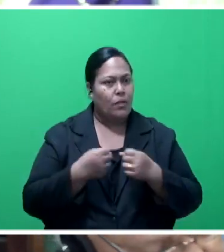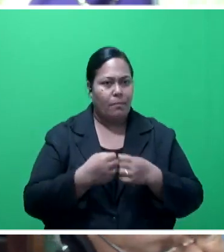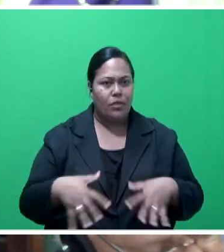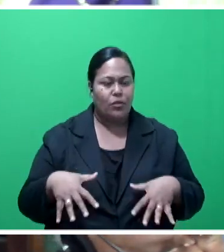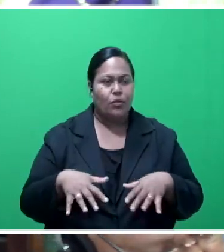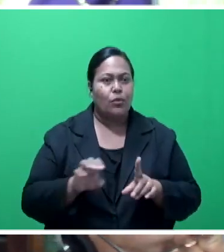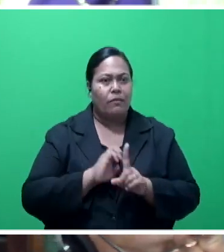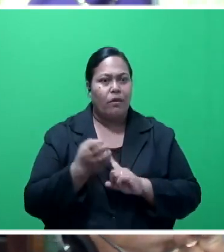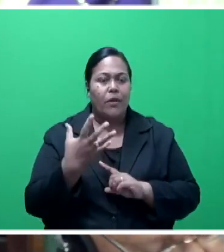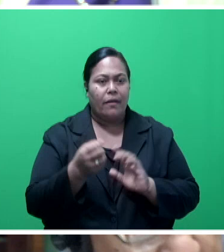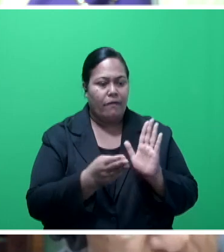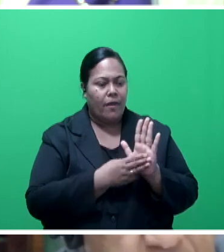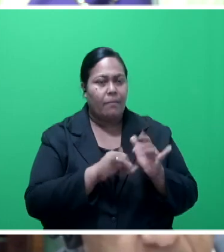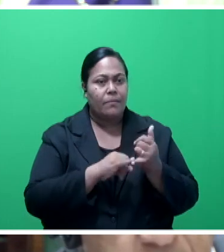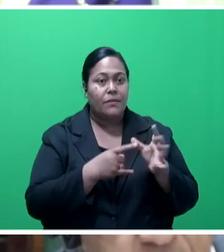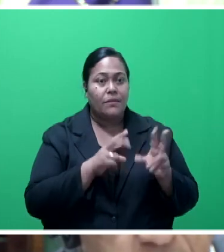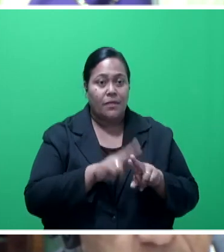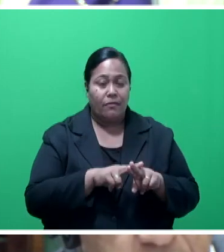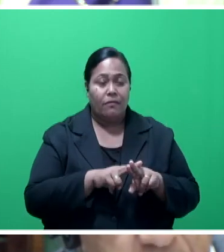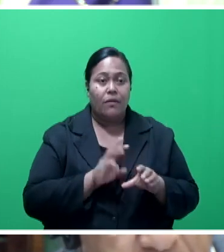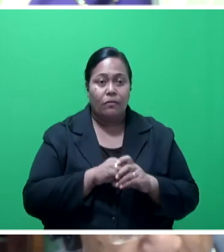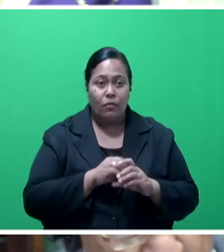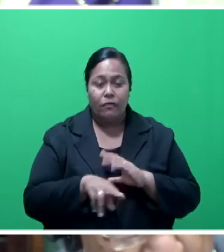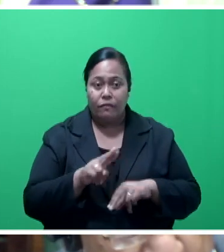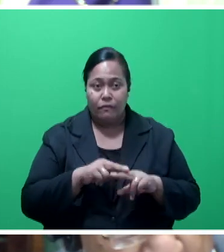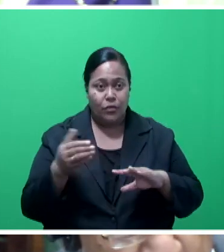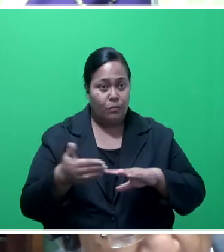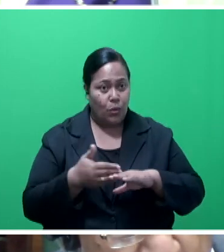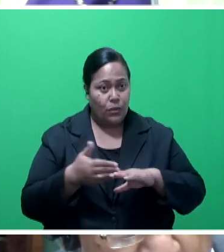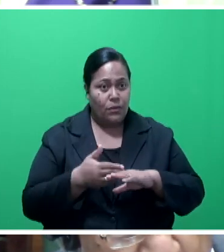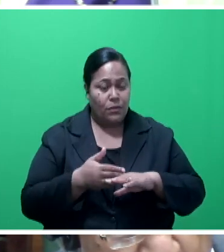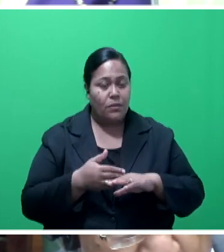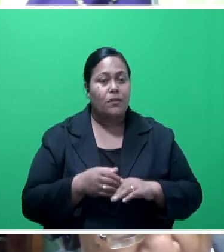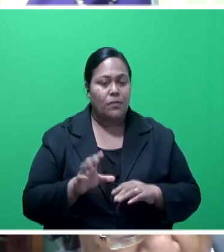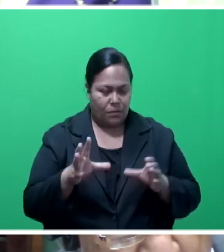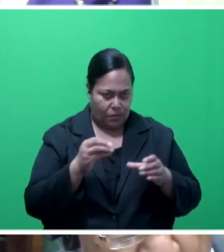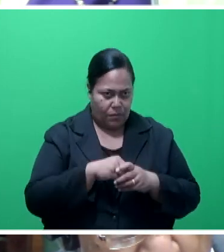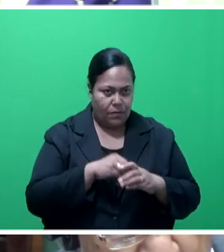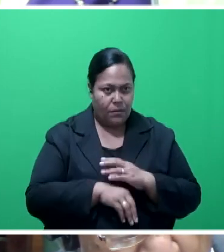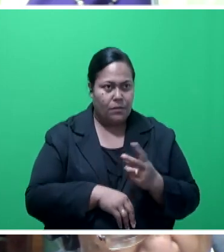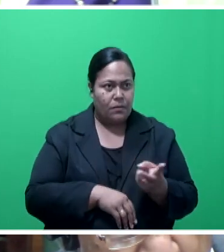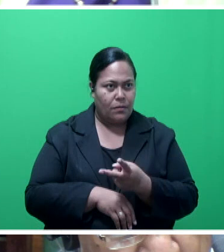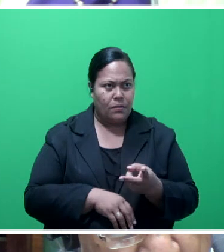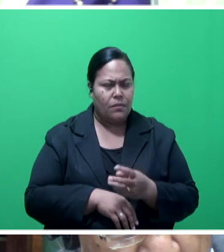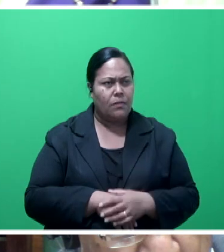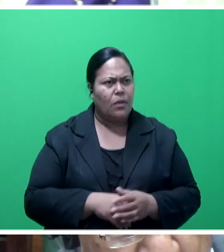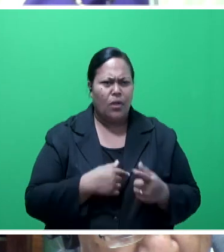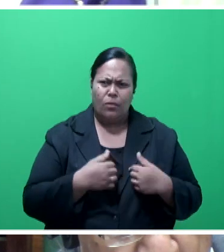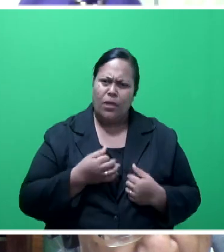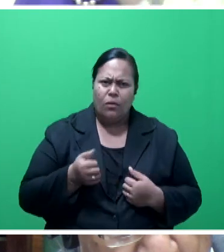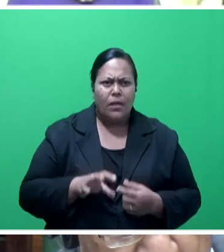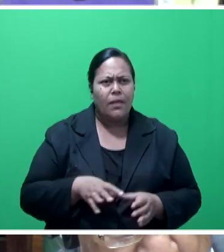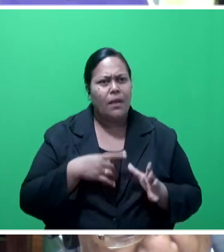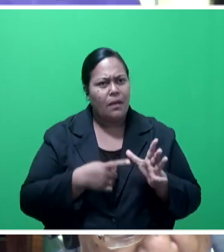We have MSAF involved, and of course, Fiji Ports Corporation Limited, Mr. Speaker. So this question has been answered previously too,